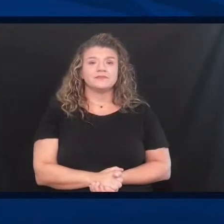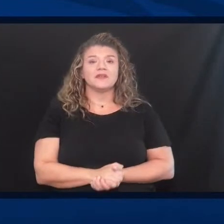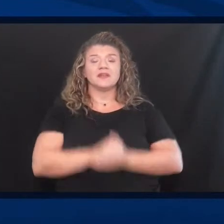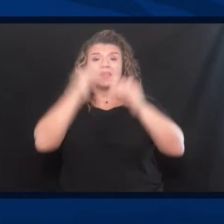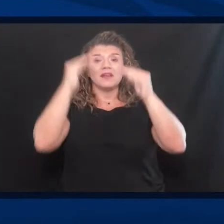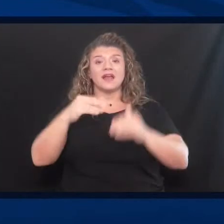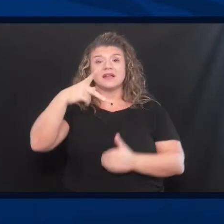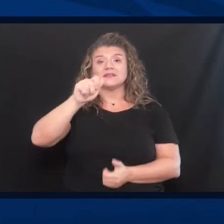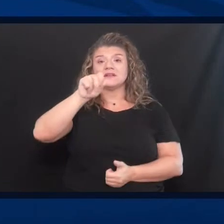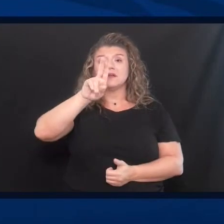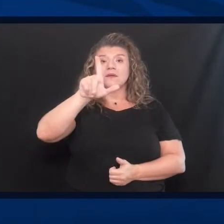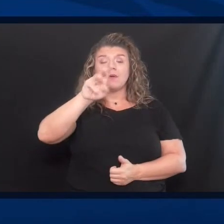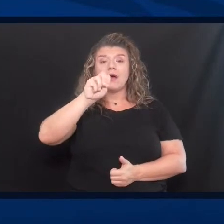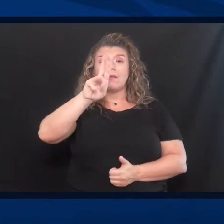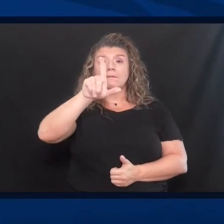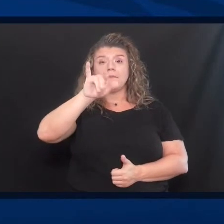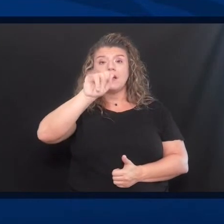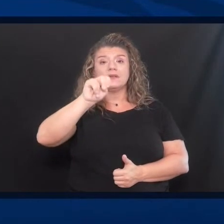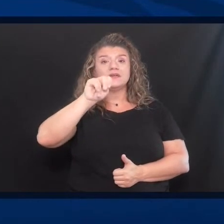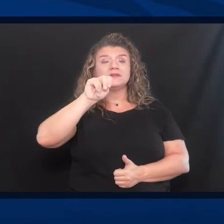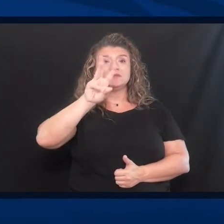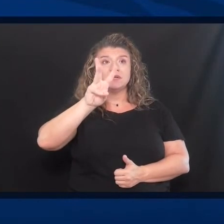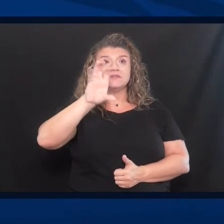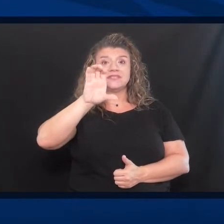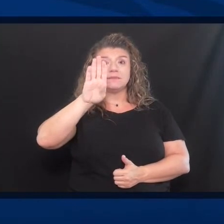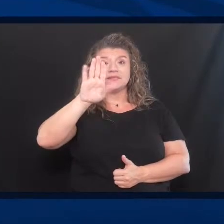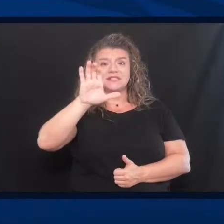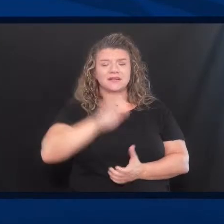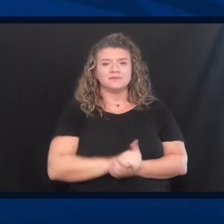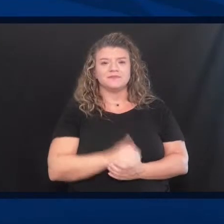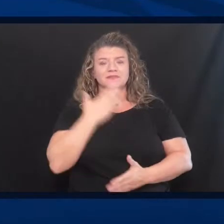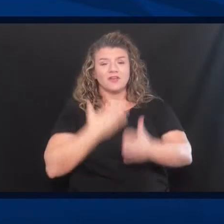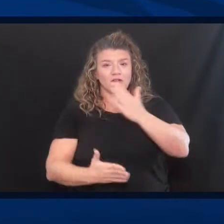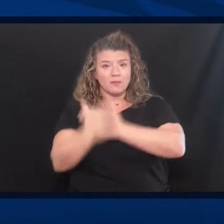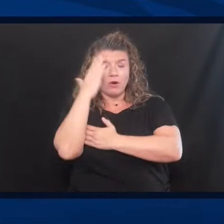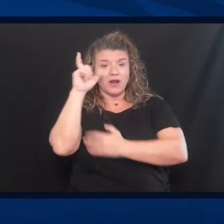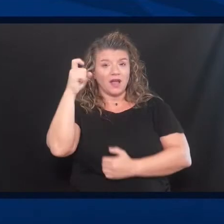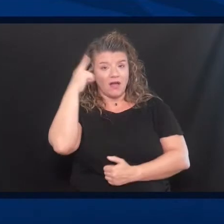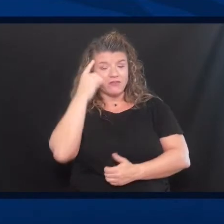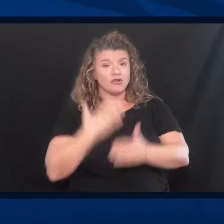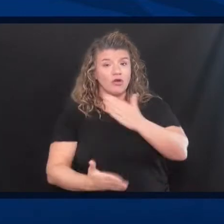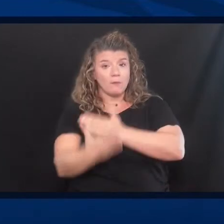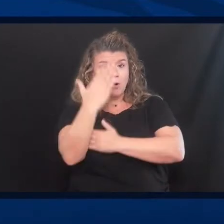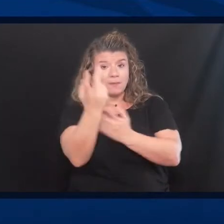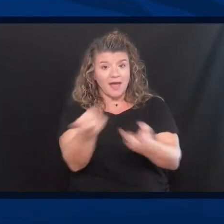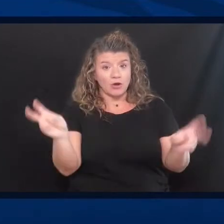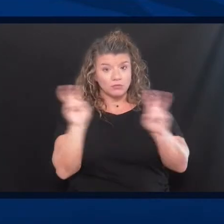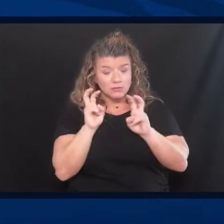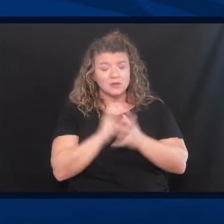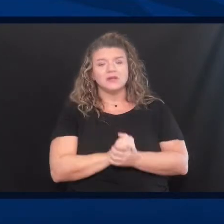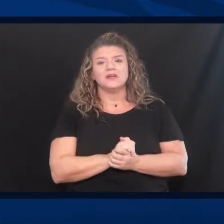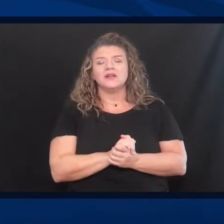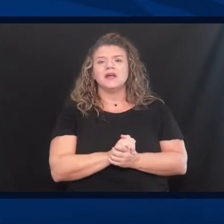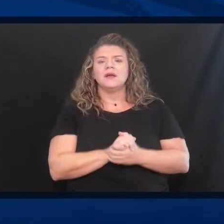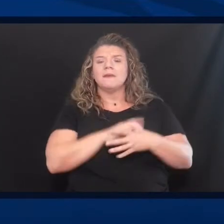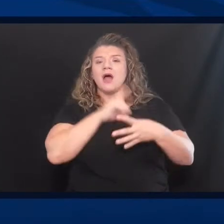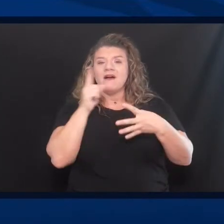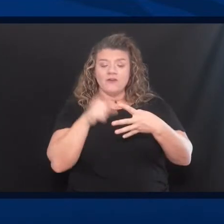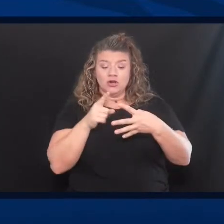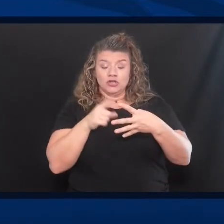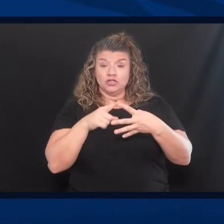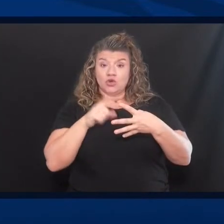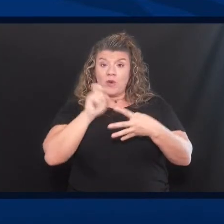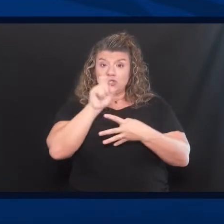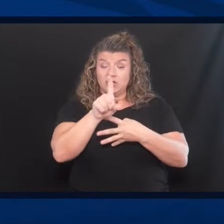Paul Mullen with WCBC. Morning, Governor. Good morning, panel. Question number one would